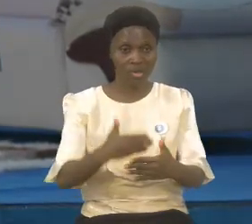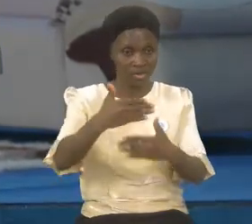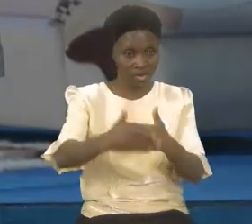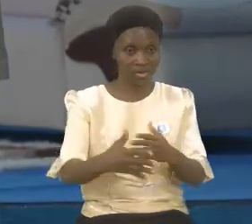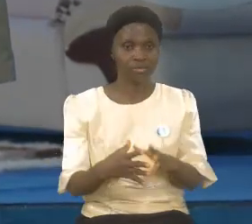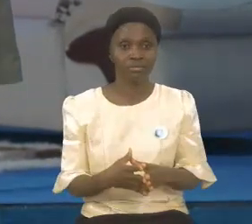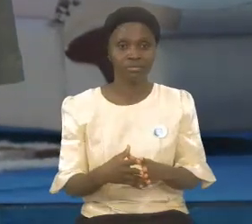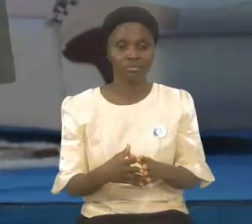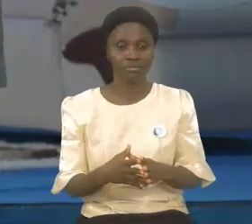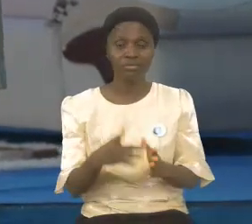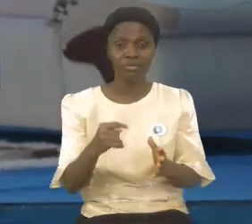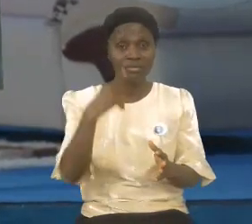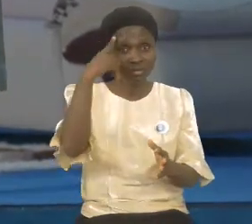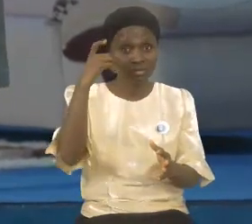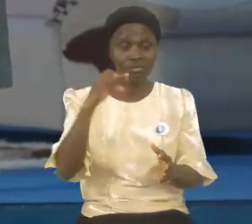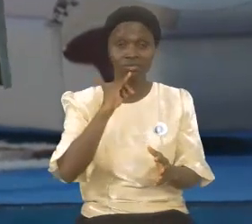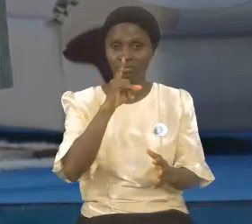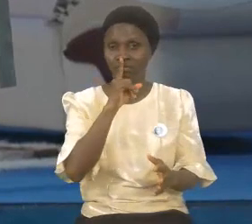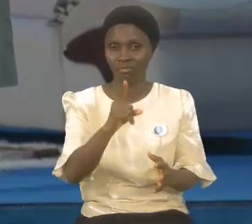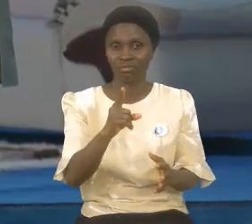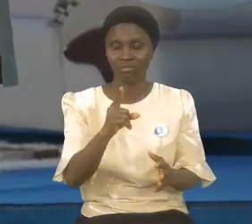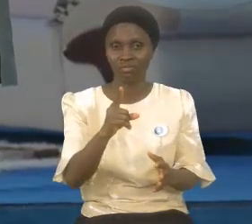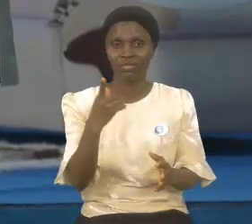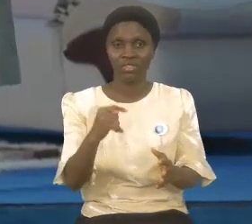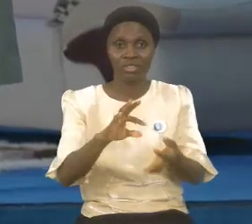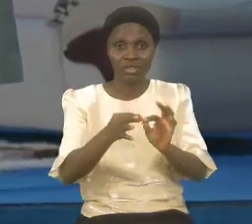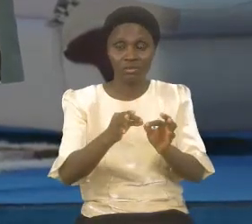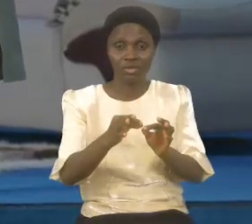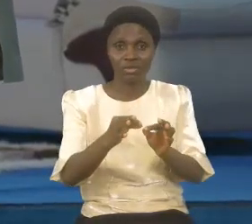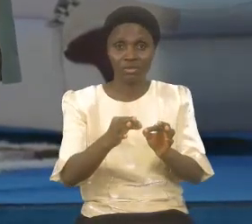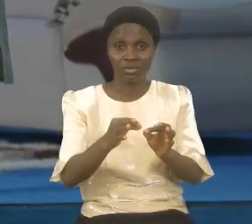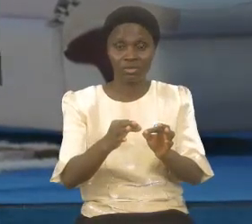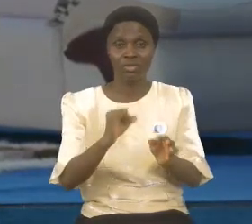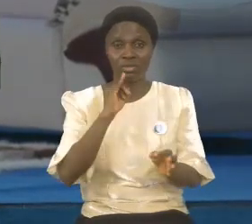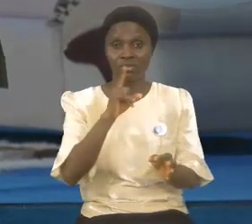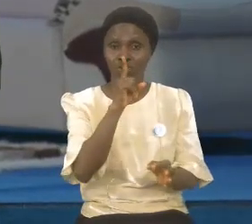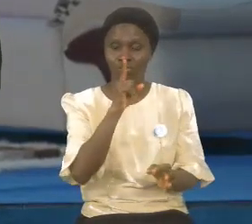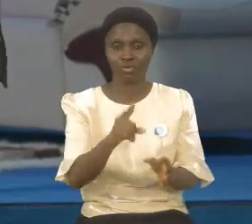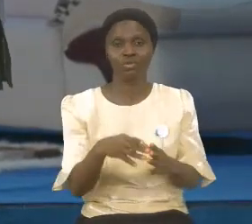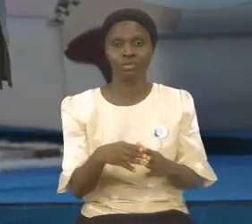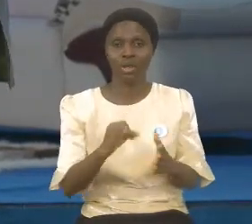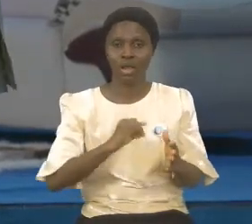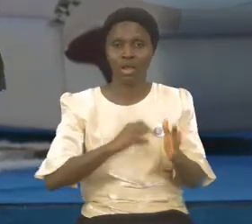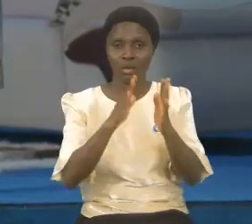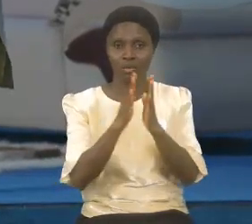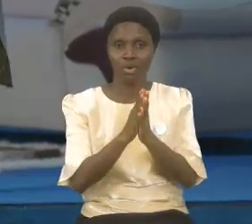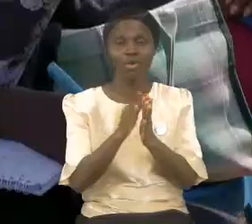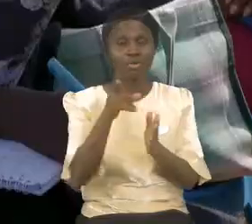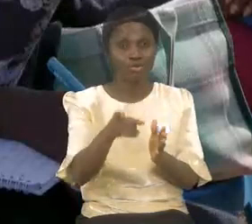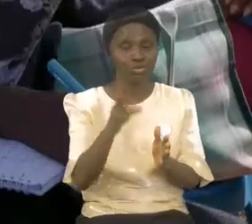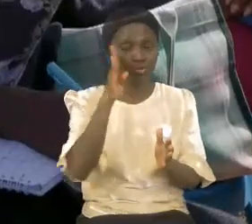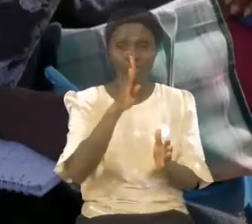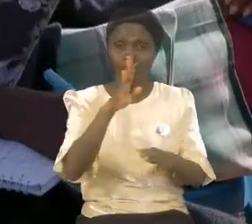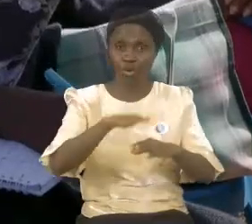is certain, the interpretation thereof is sure. I pray you'll be on the side